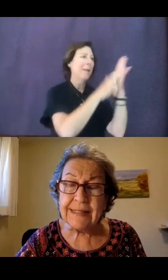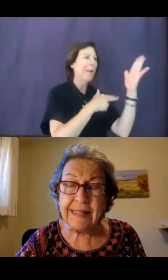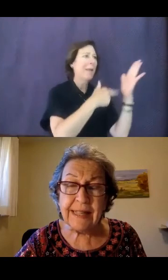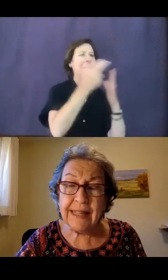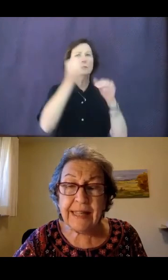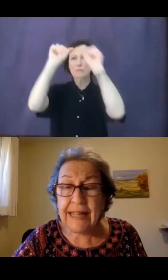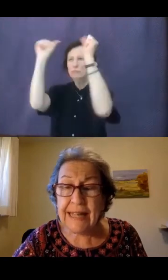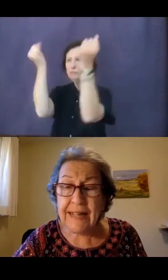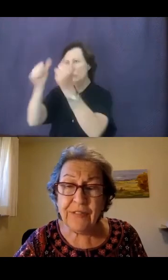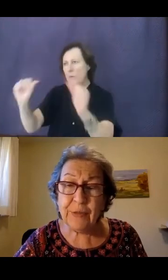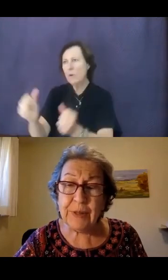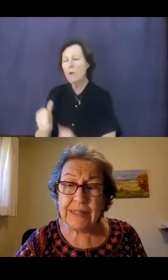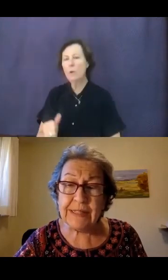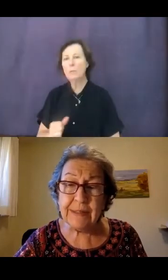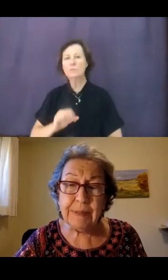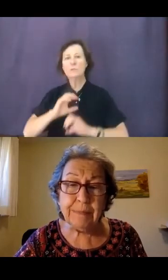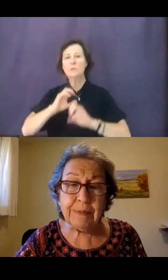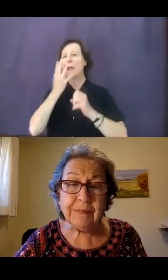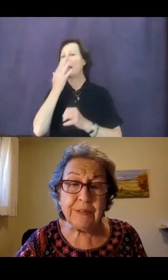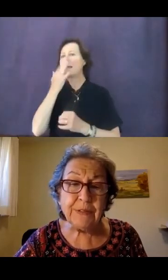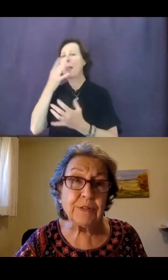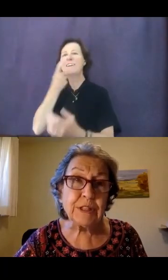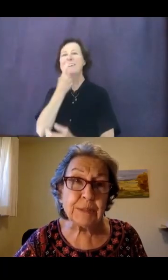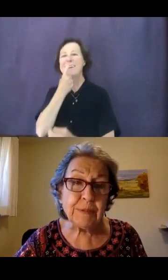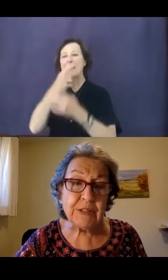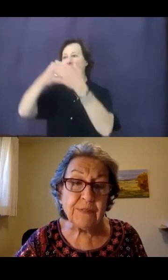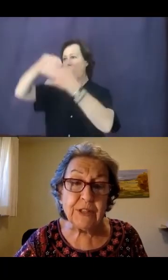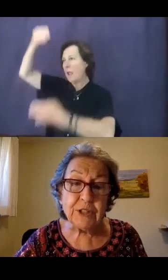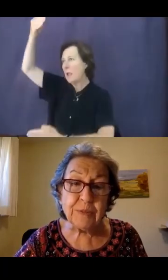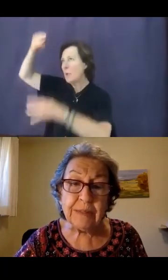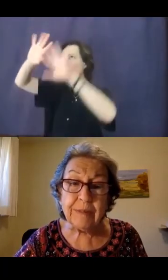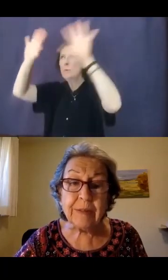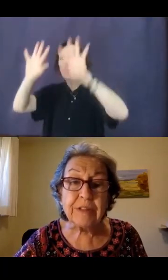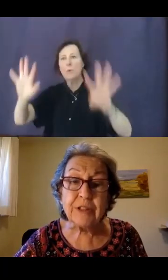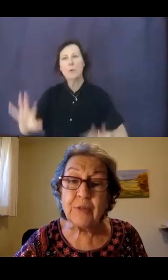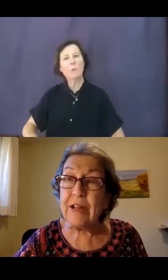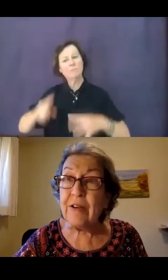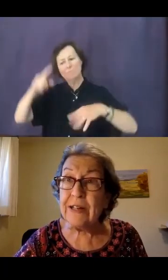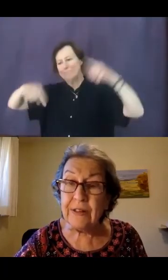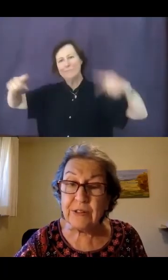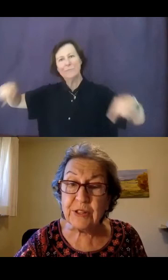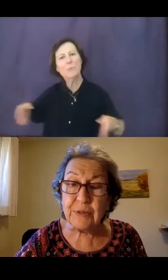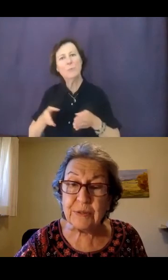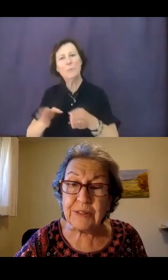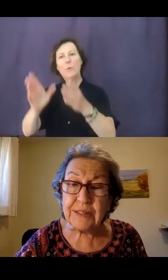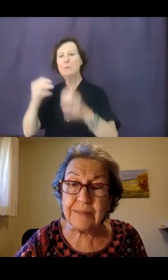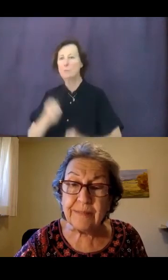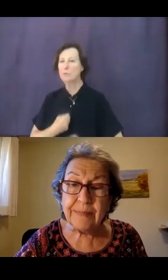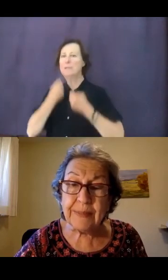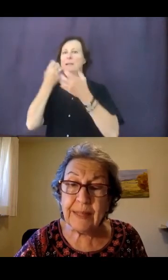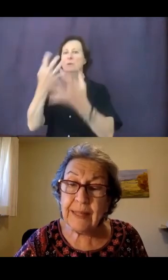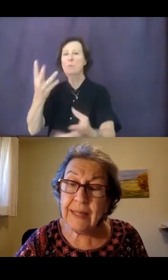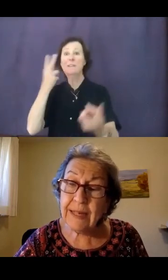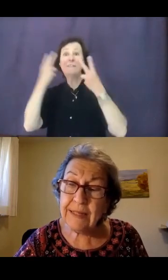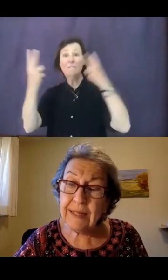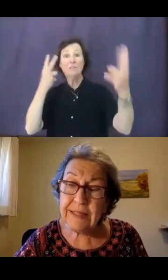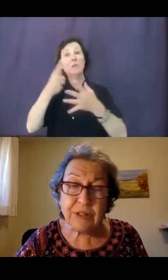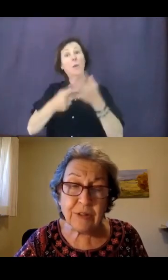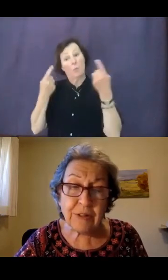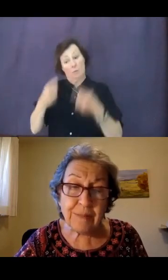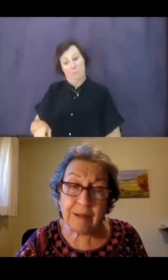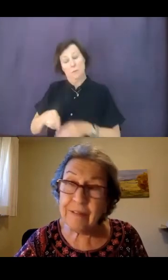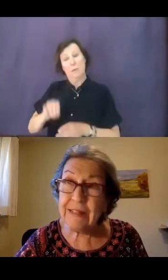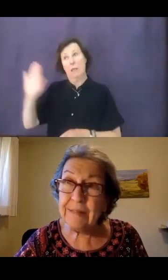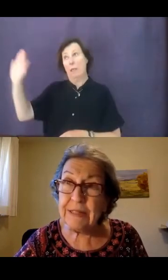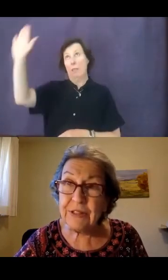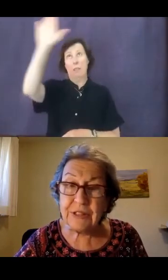glass, any of the ways that people have used to express visually what was going on in their souls. I'd like to talk